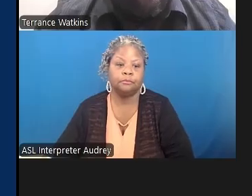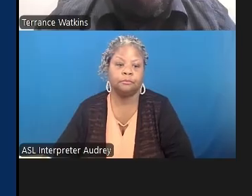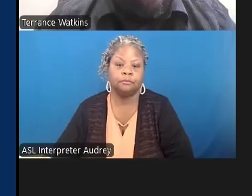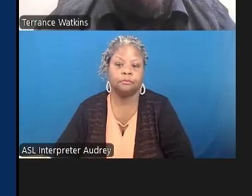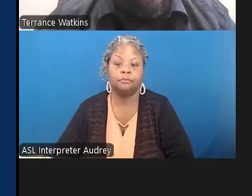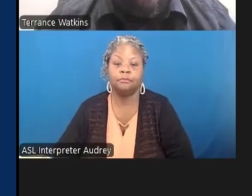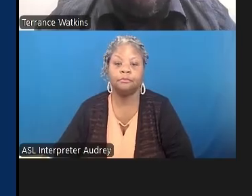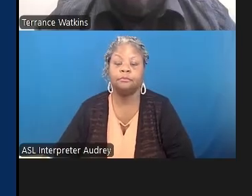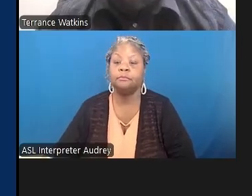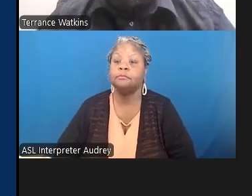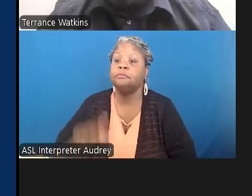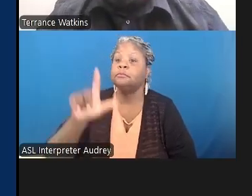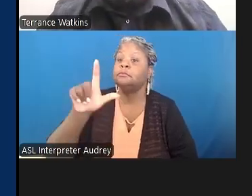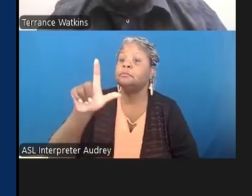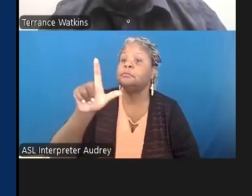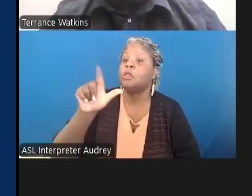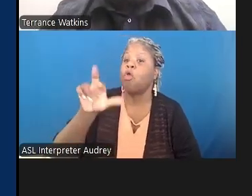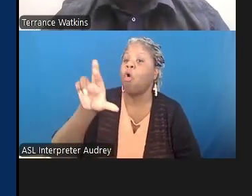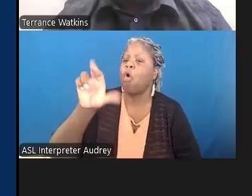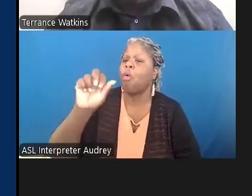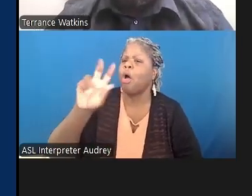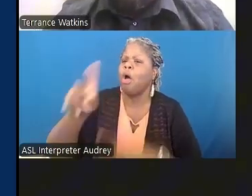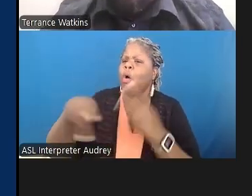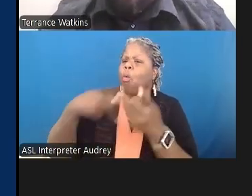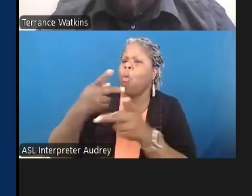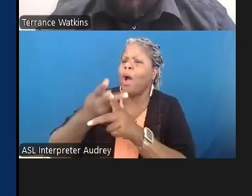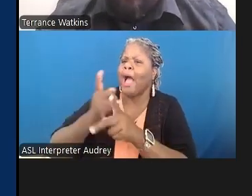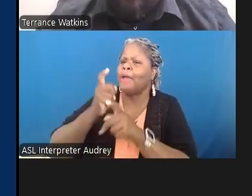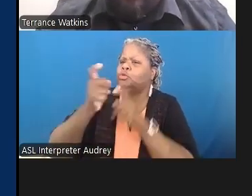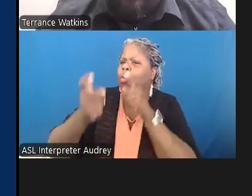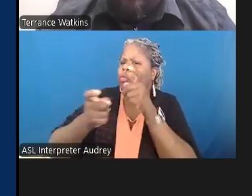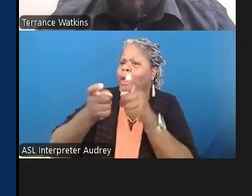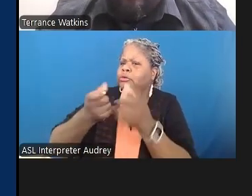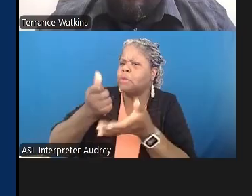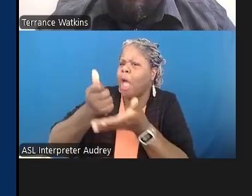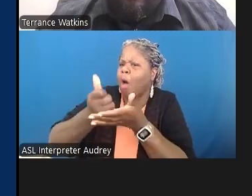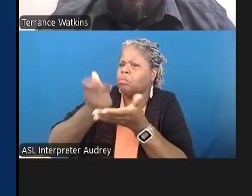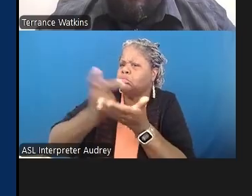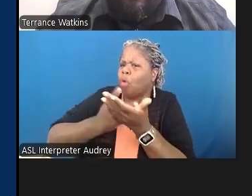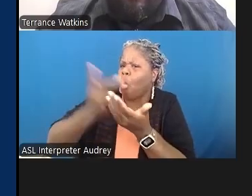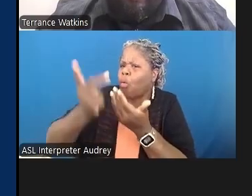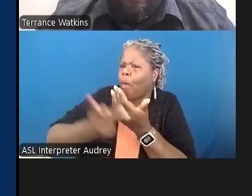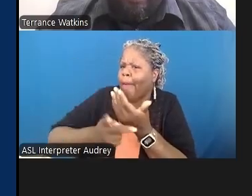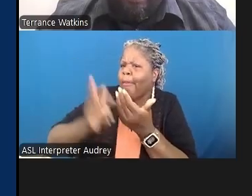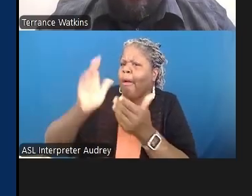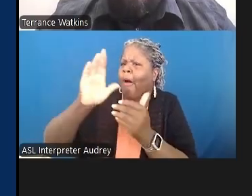All Ms. right. Laura, what kind of donations would help your program other than cash?